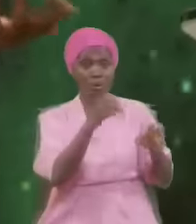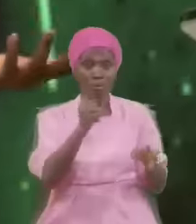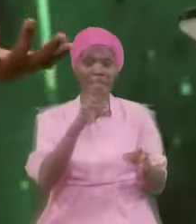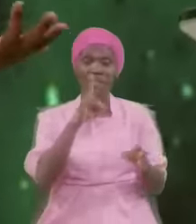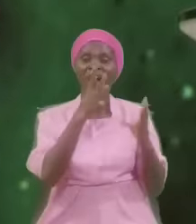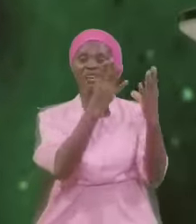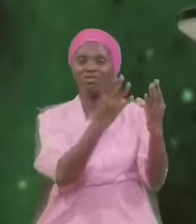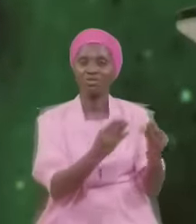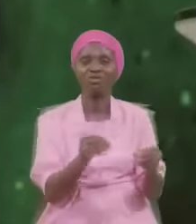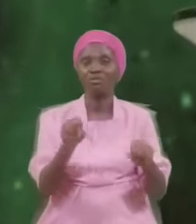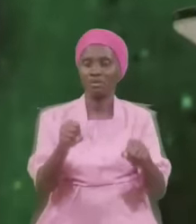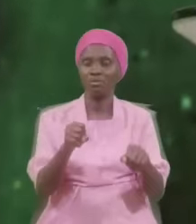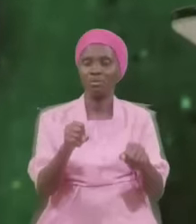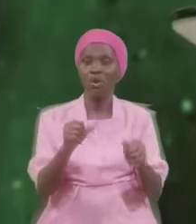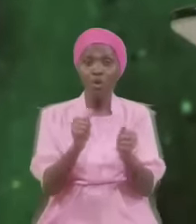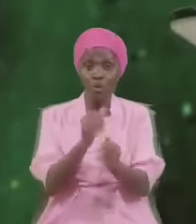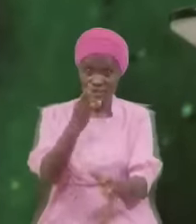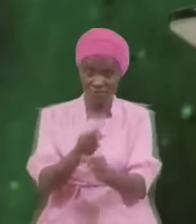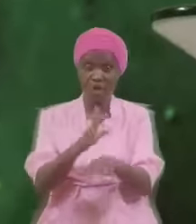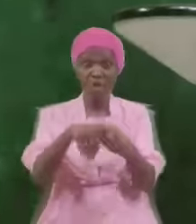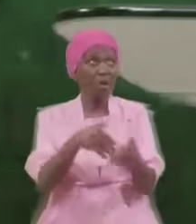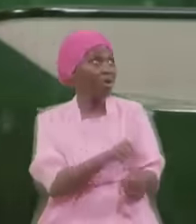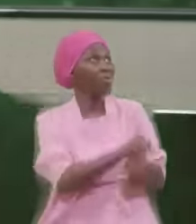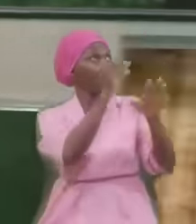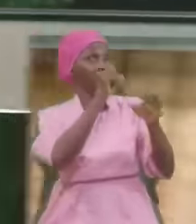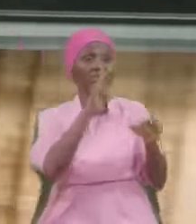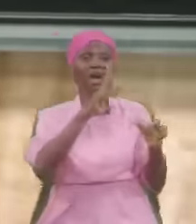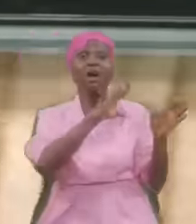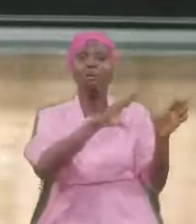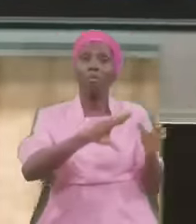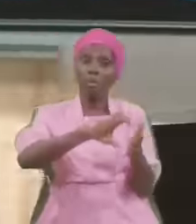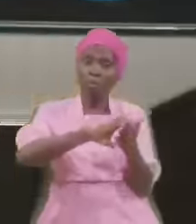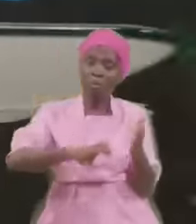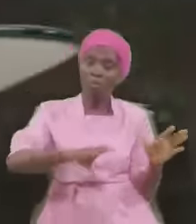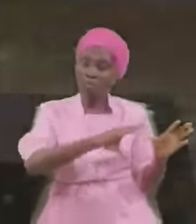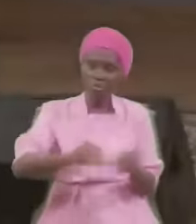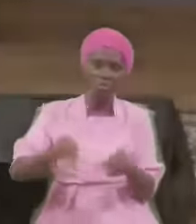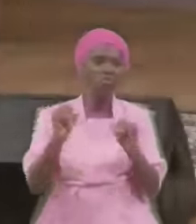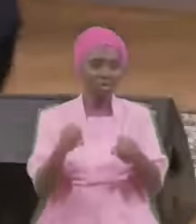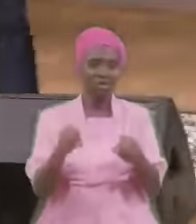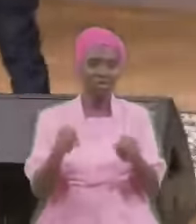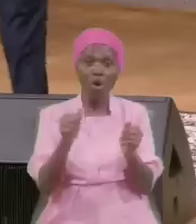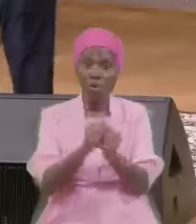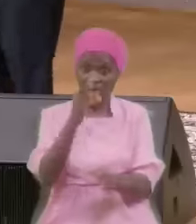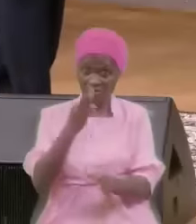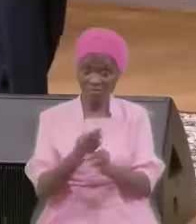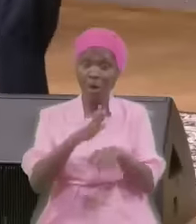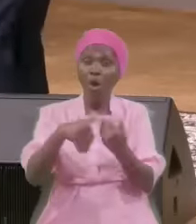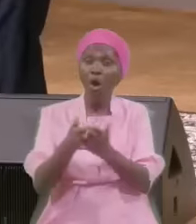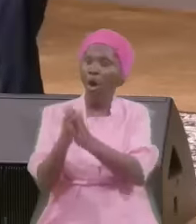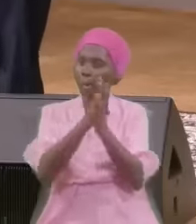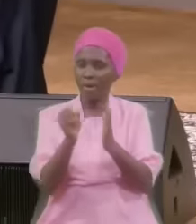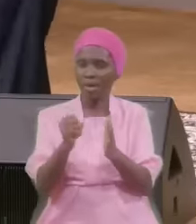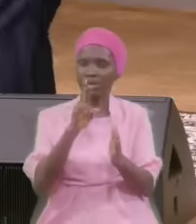faith, all mountains are movable. With faith, all prayers are answerable. And it